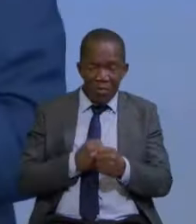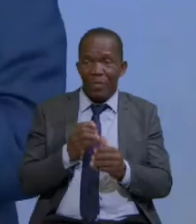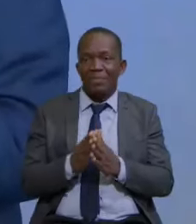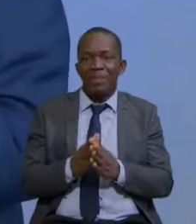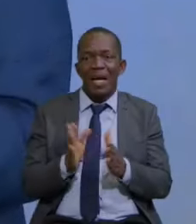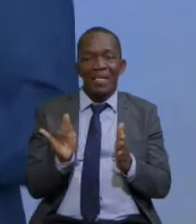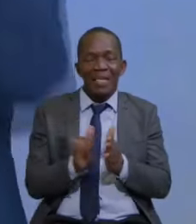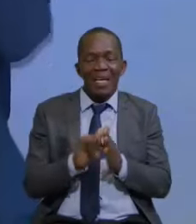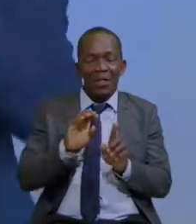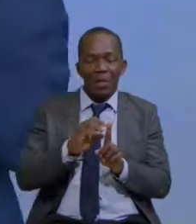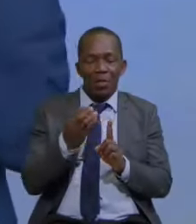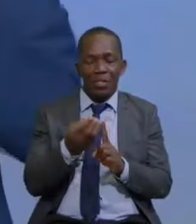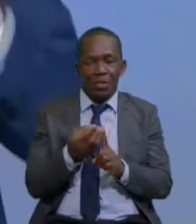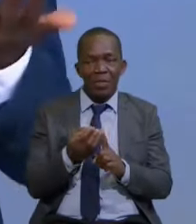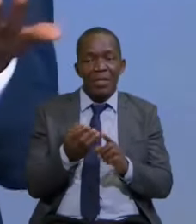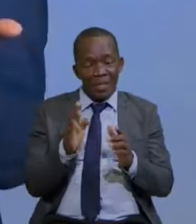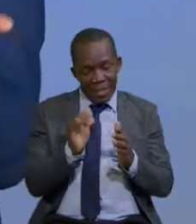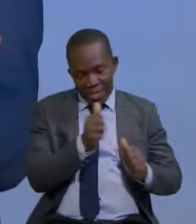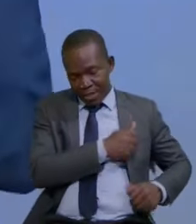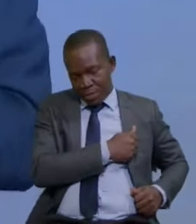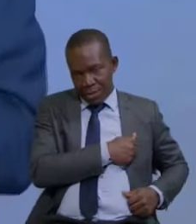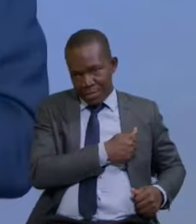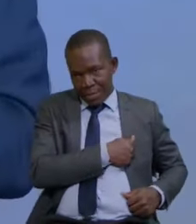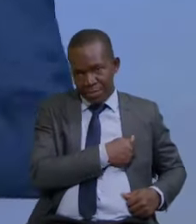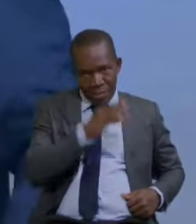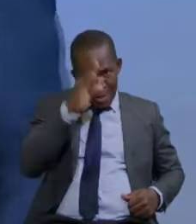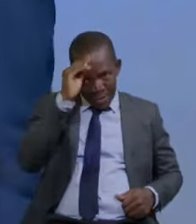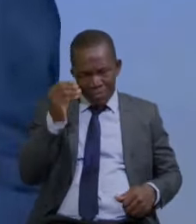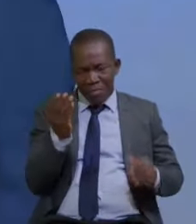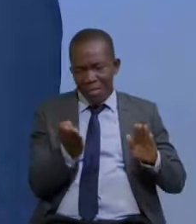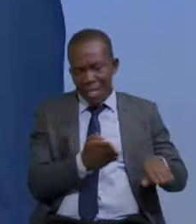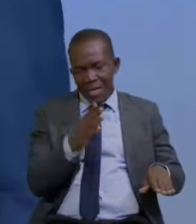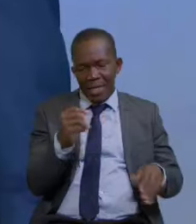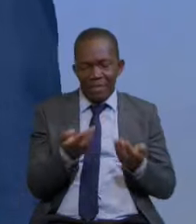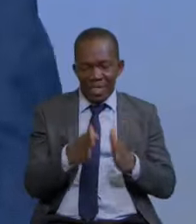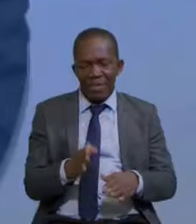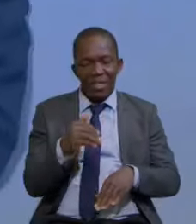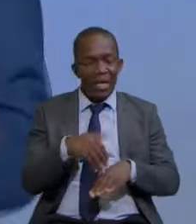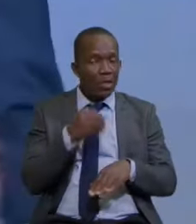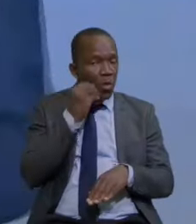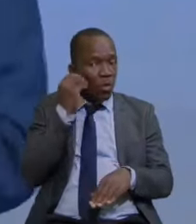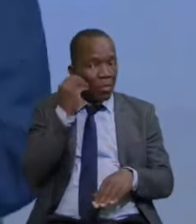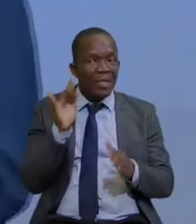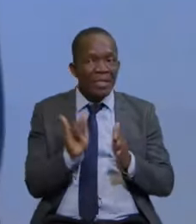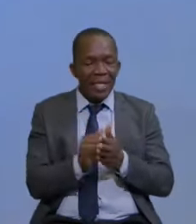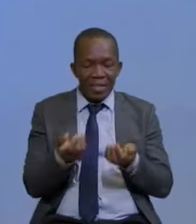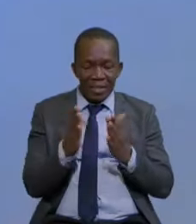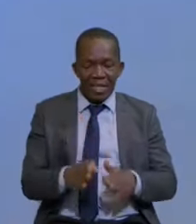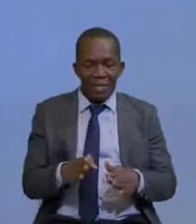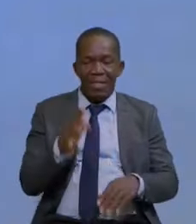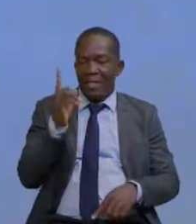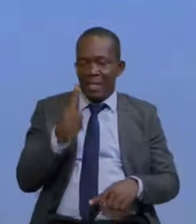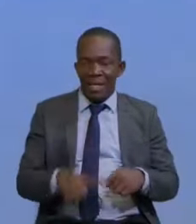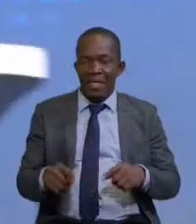home. Now, number one, the servant could not serve him anymore because of the palsy, because of the paralysis. And